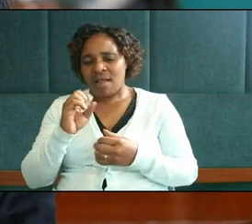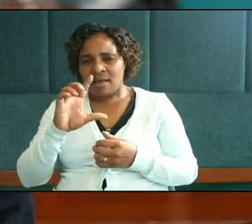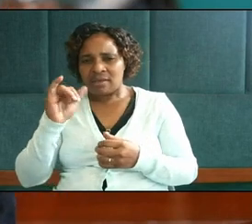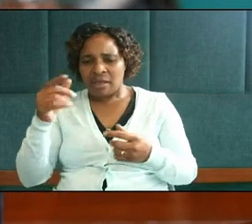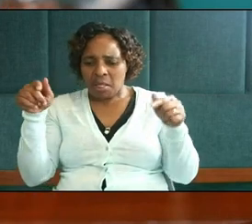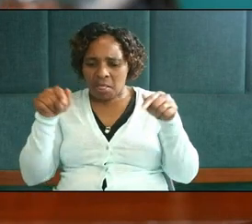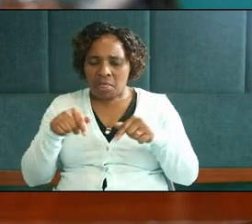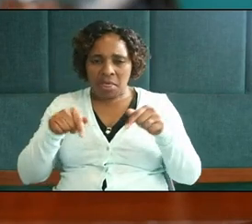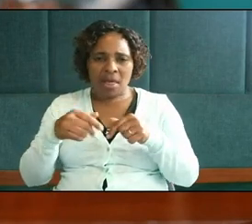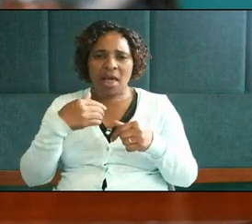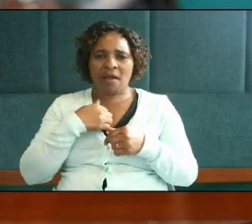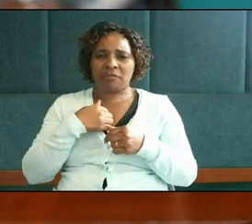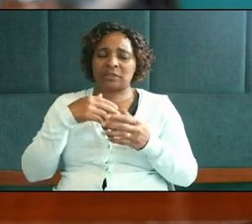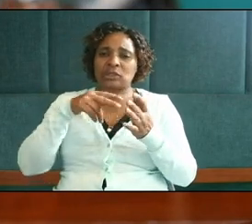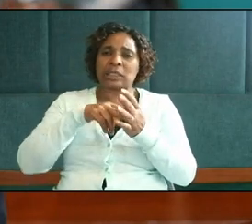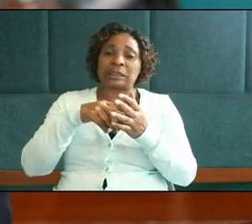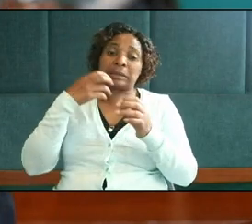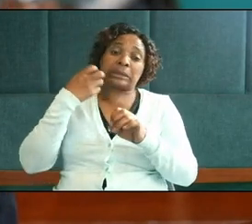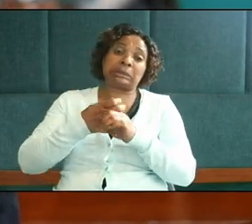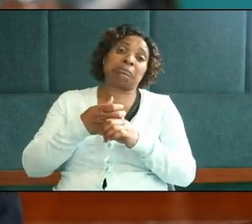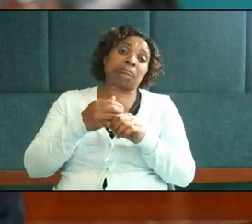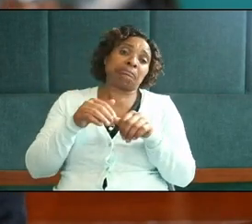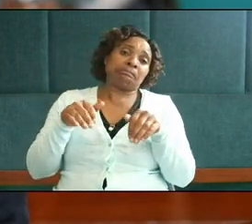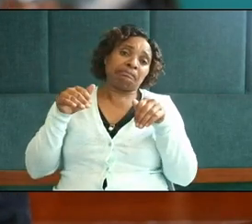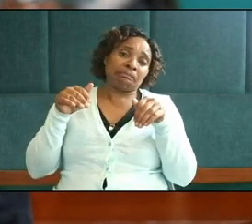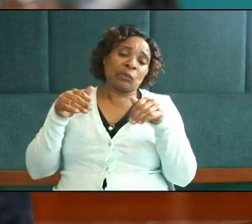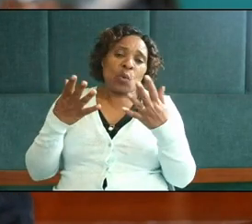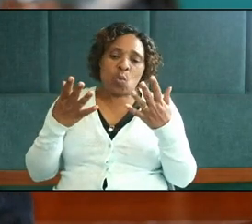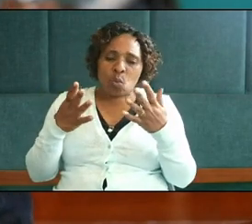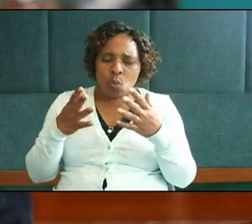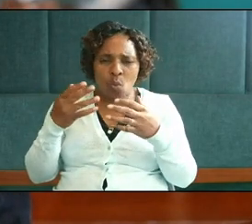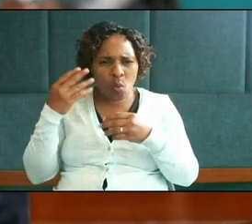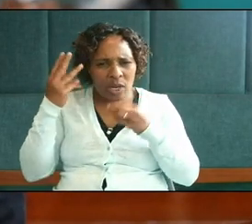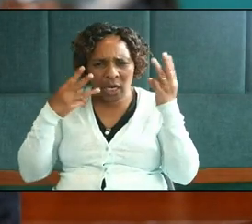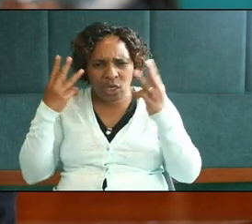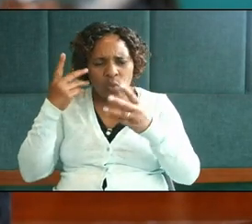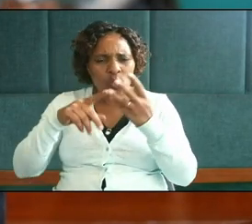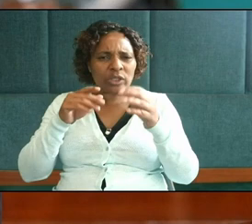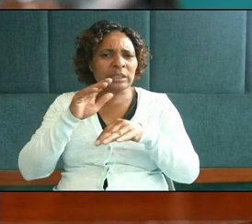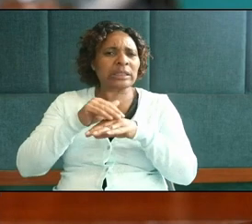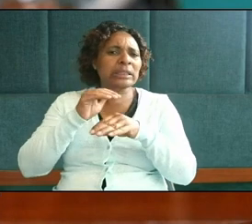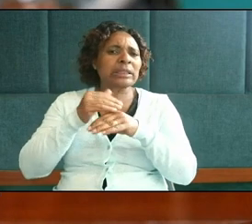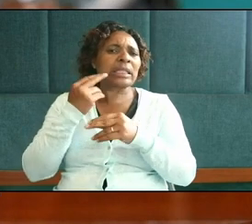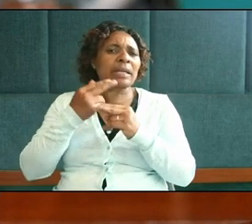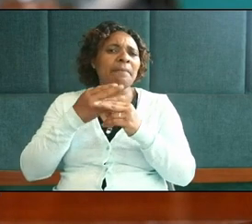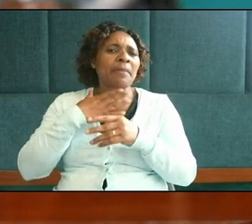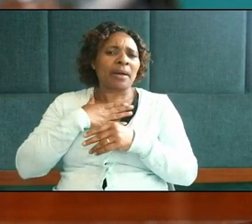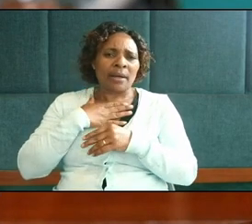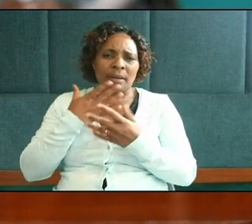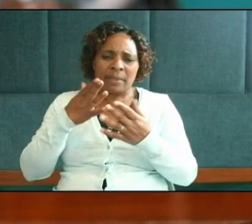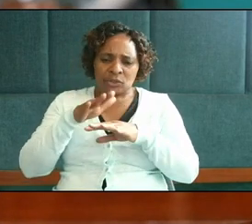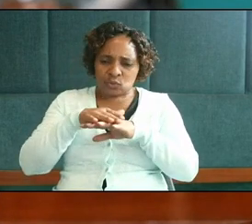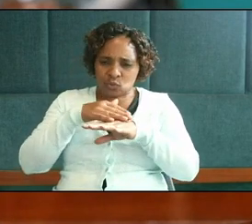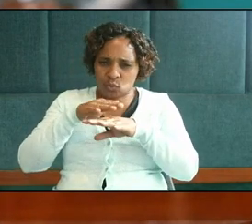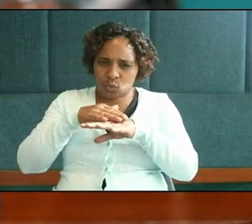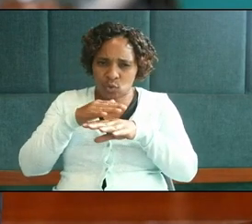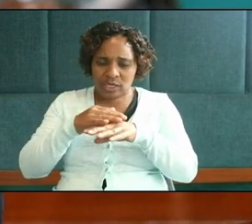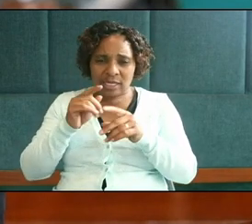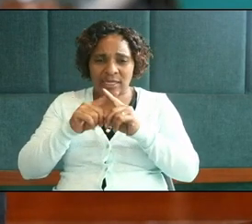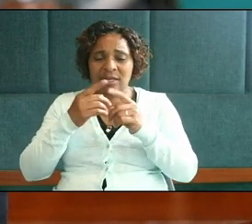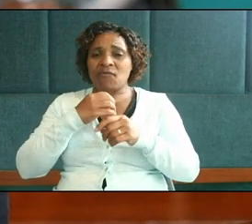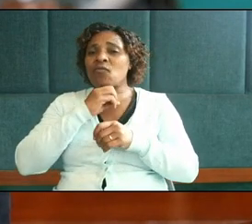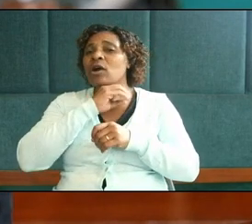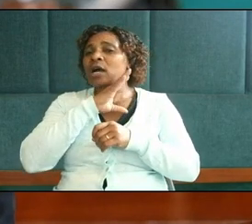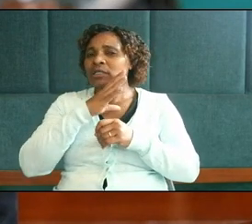scared. He stood still as a stone. He wondered who was calling his name. Slowly, not too softly, not too